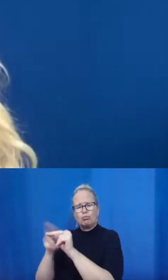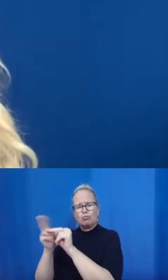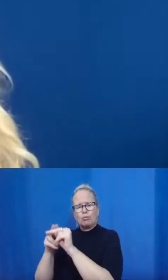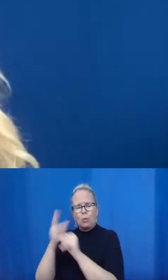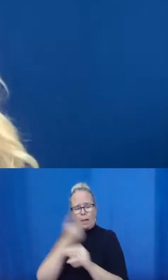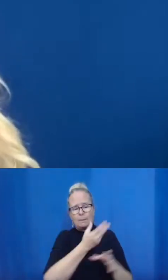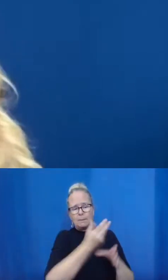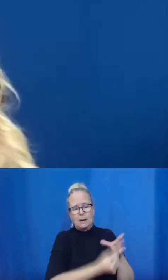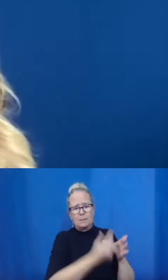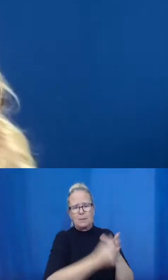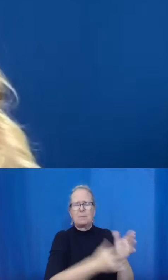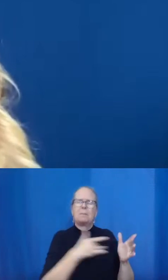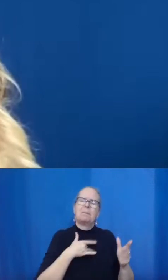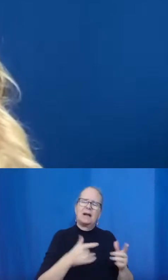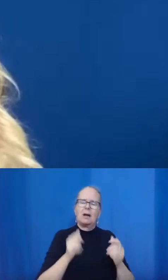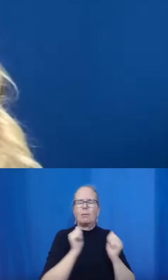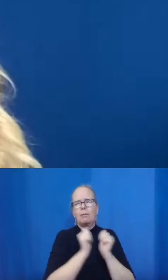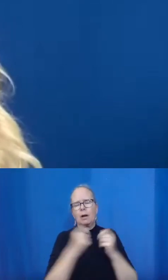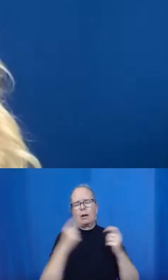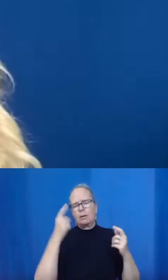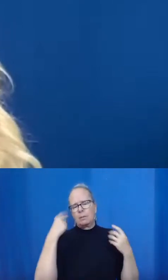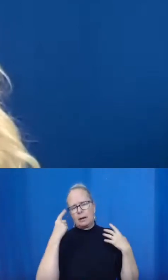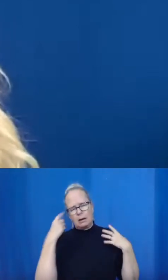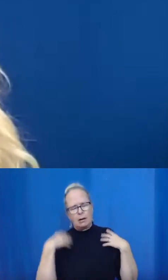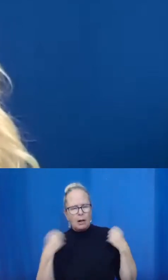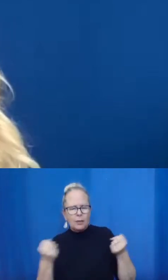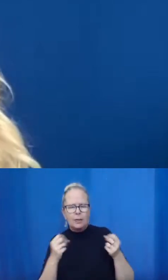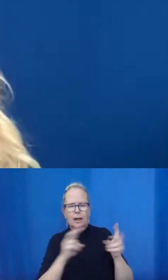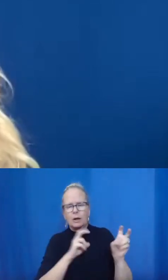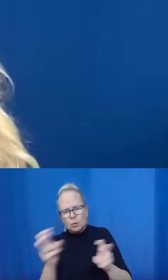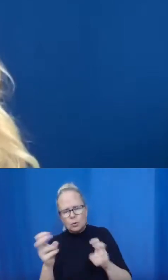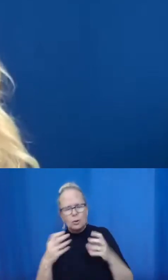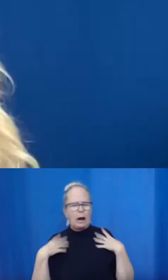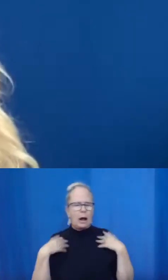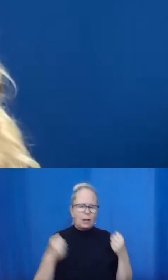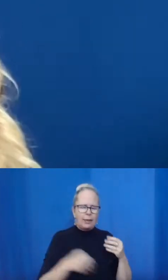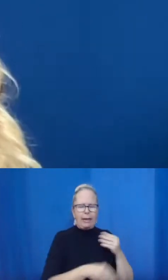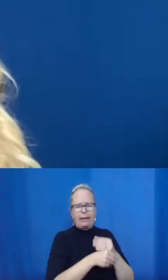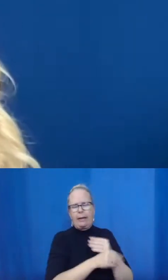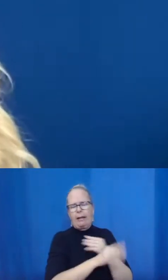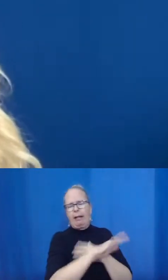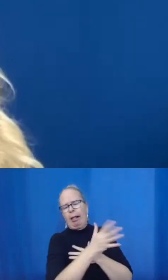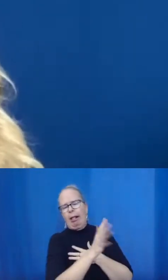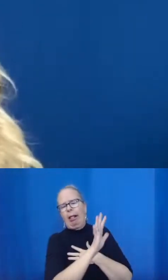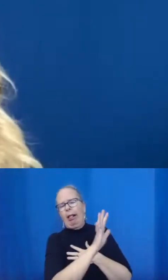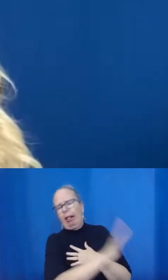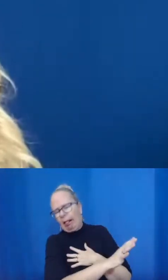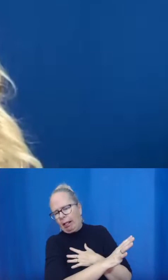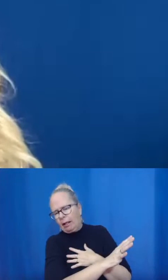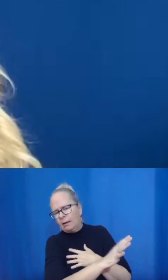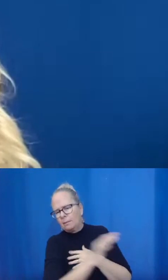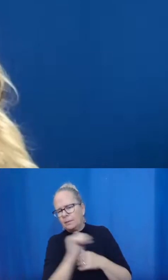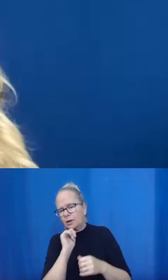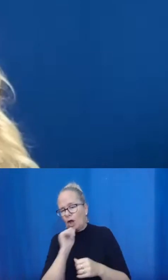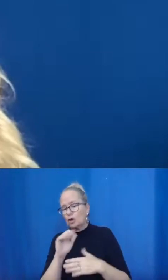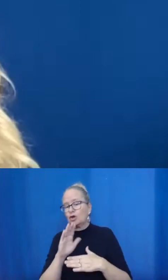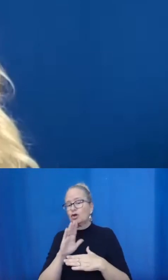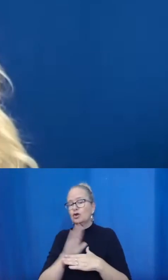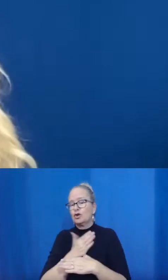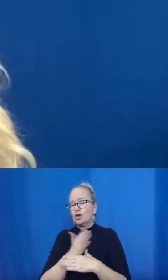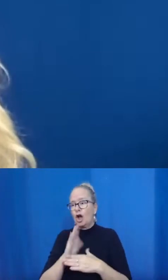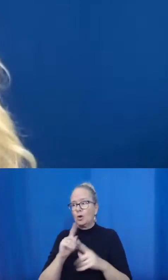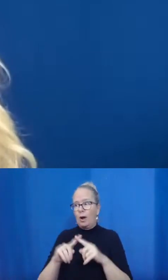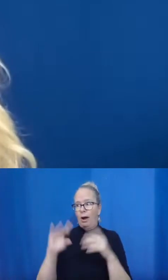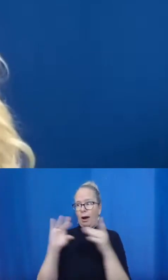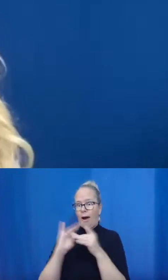today. Today, we will be exploring the ongoing and disproportionately severe impact COVID-19 is having on